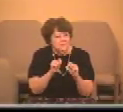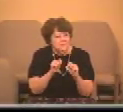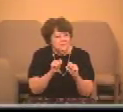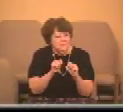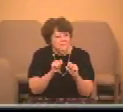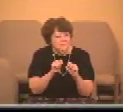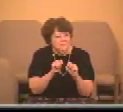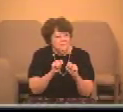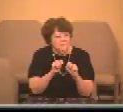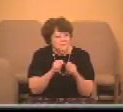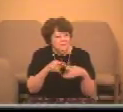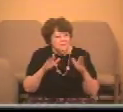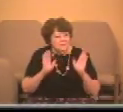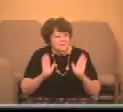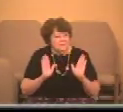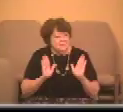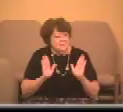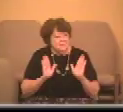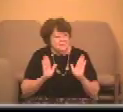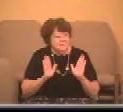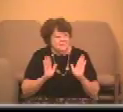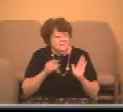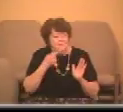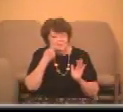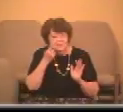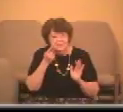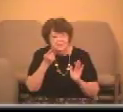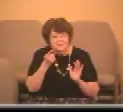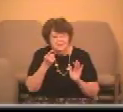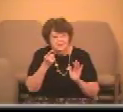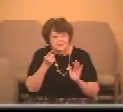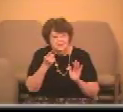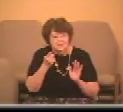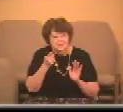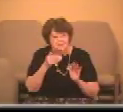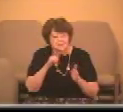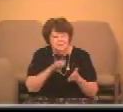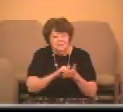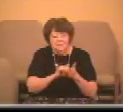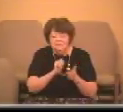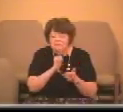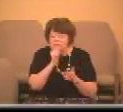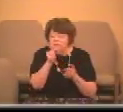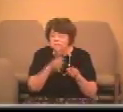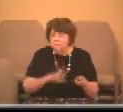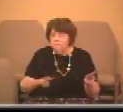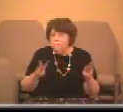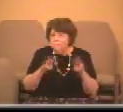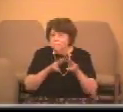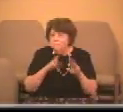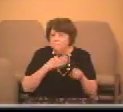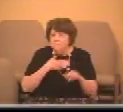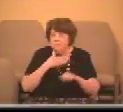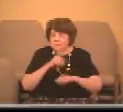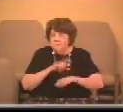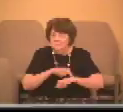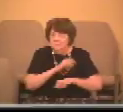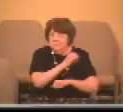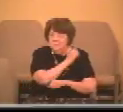Do you just give up and say it's just not worth it anymore?